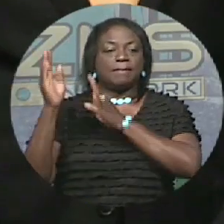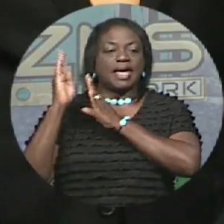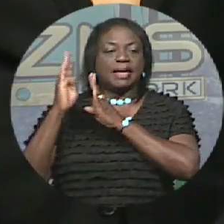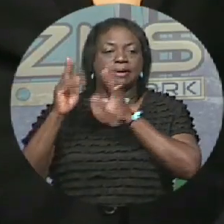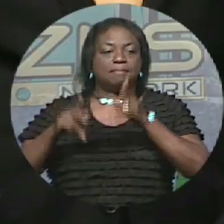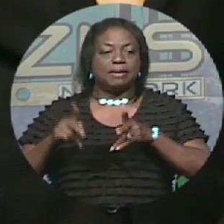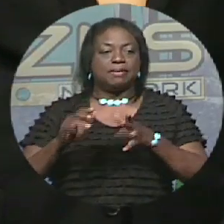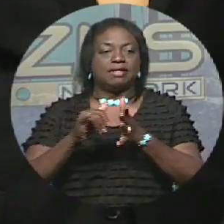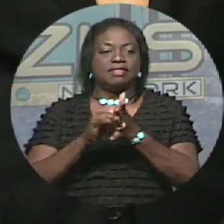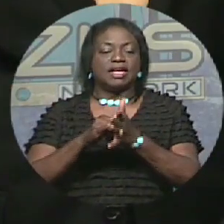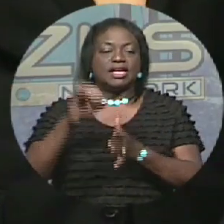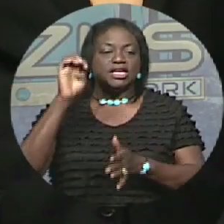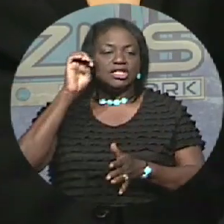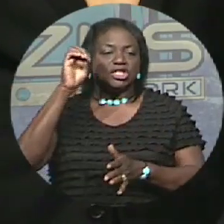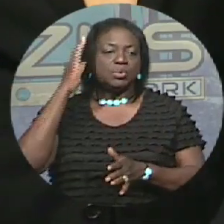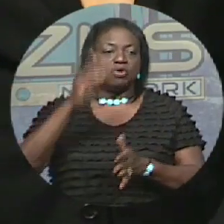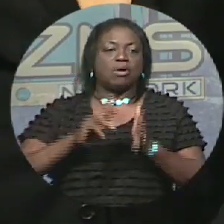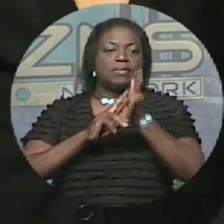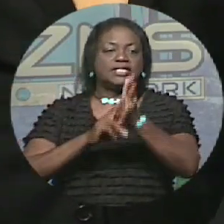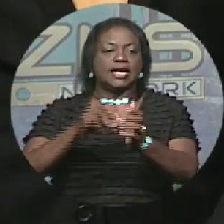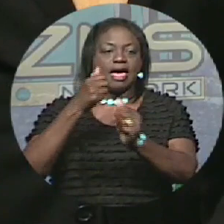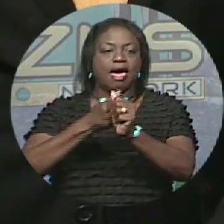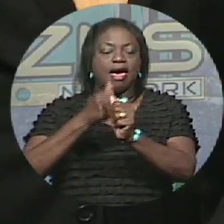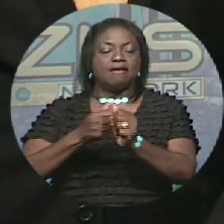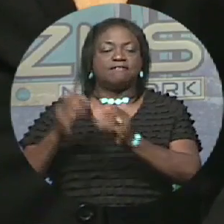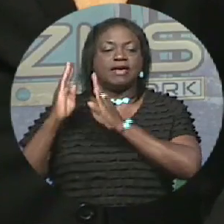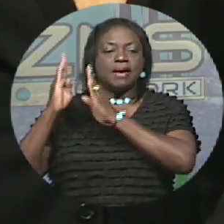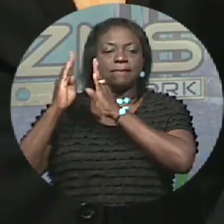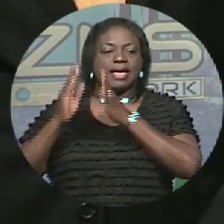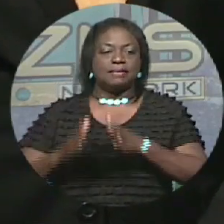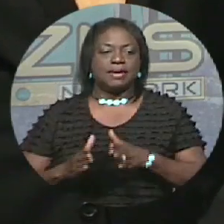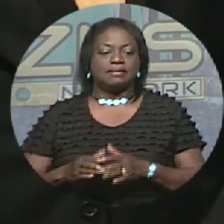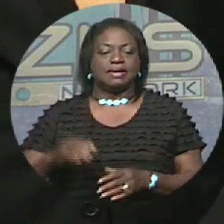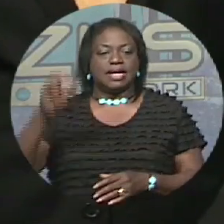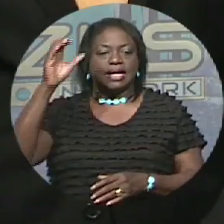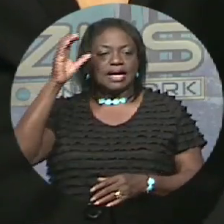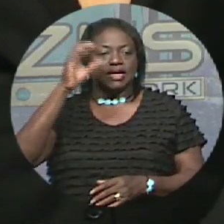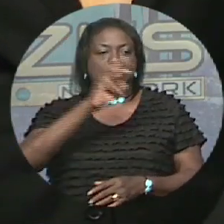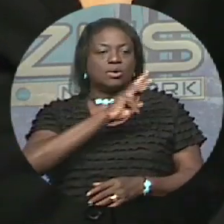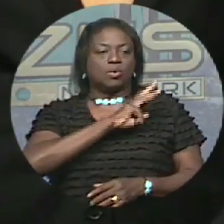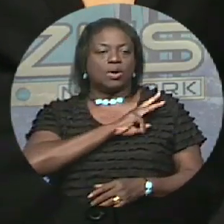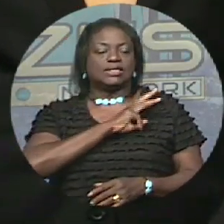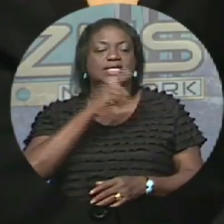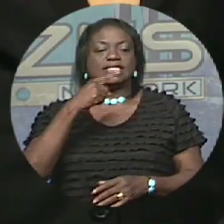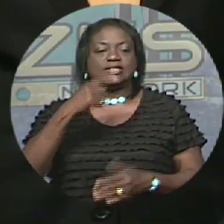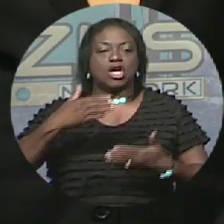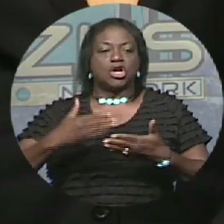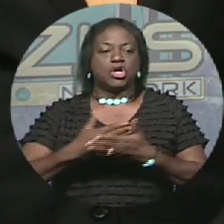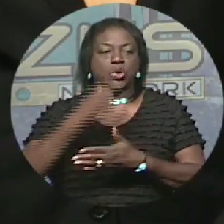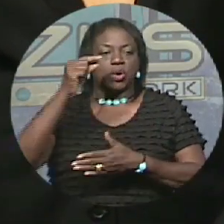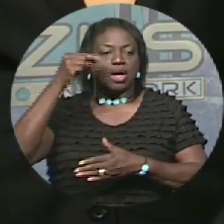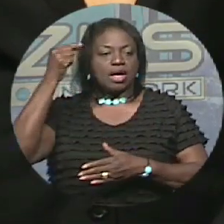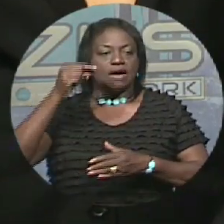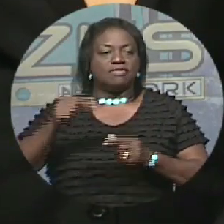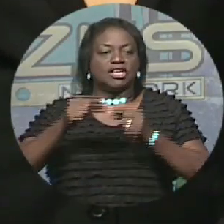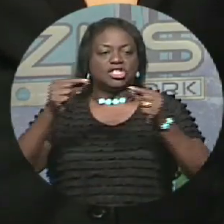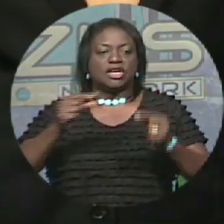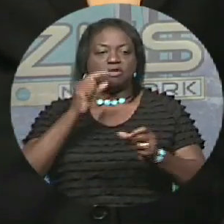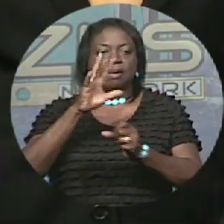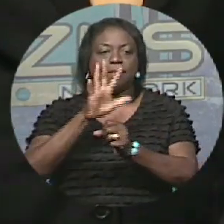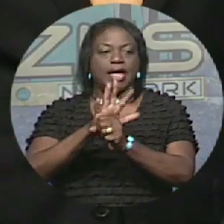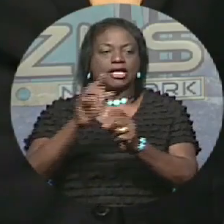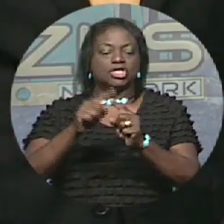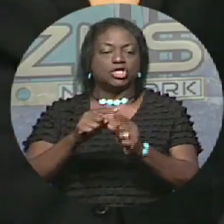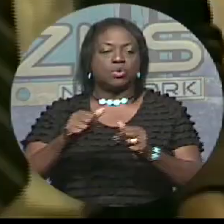will represent every Bahamian. And as Clint Watson tells us tonight, it's something the new Governor General pledged to achieve during her first official